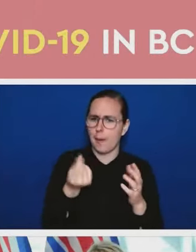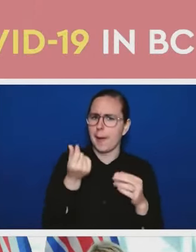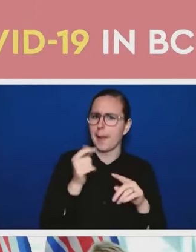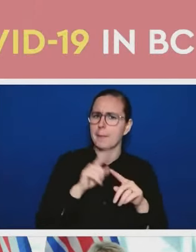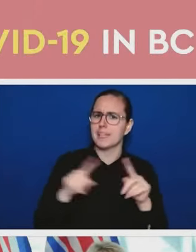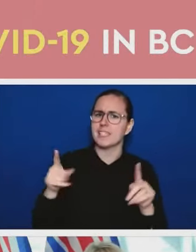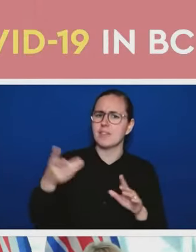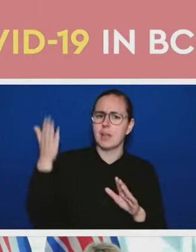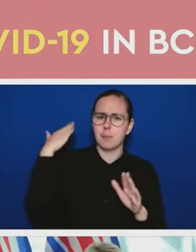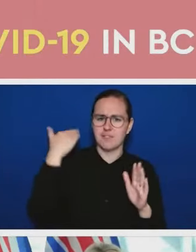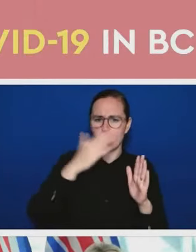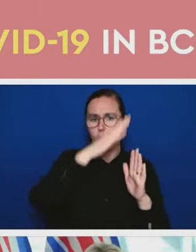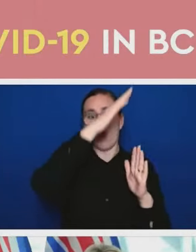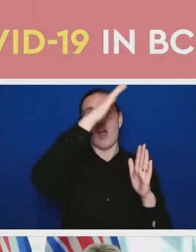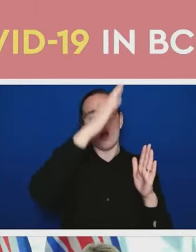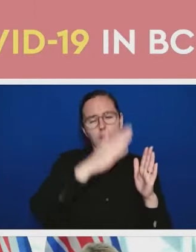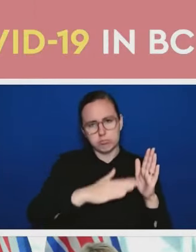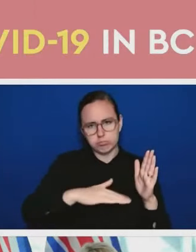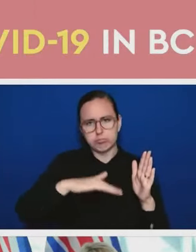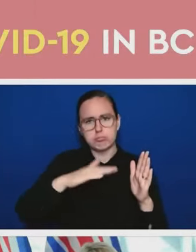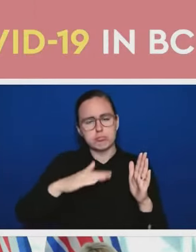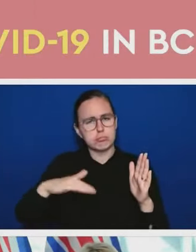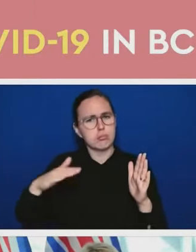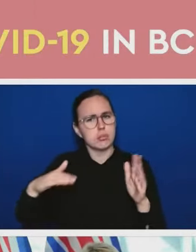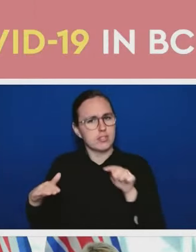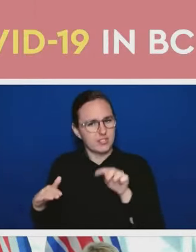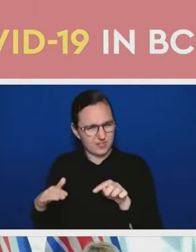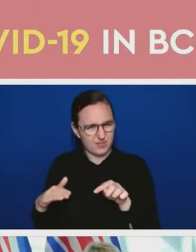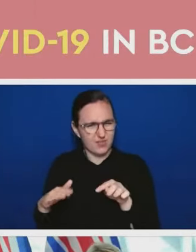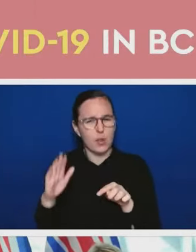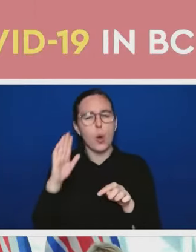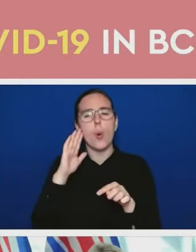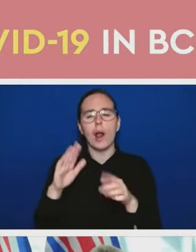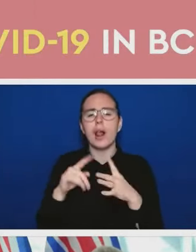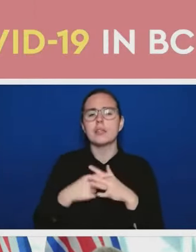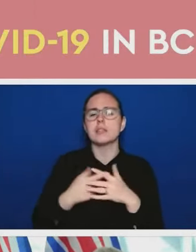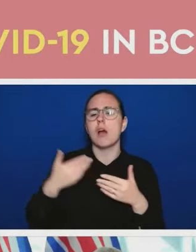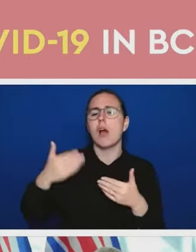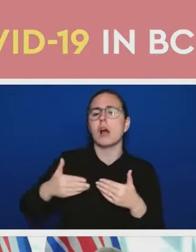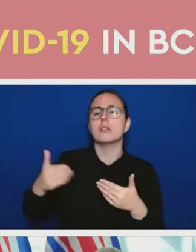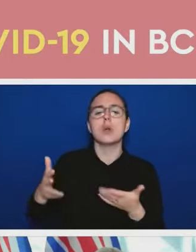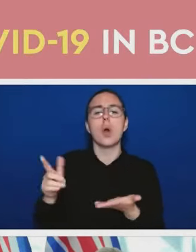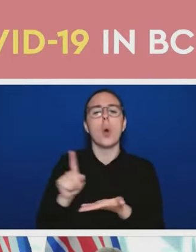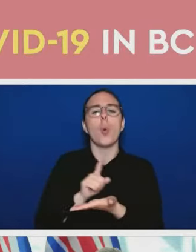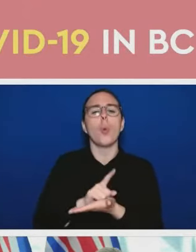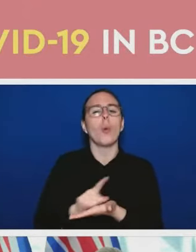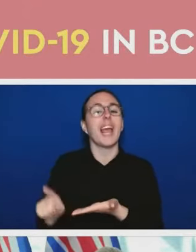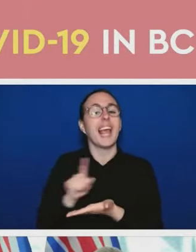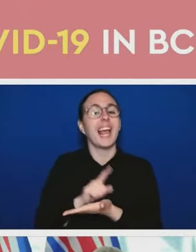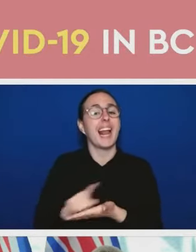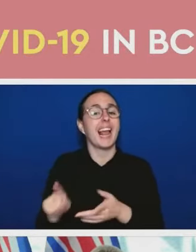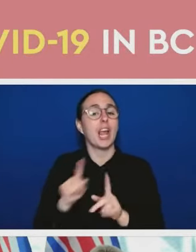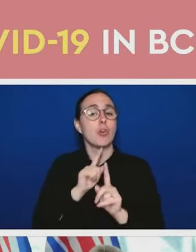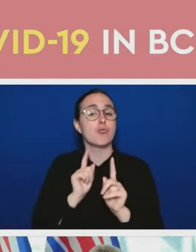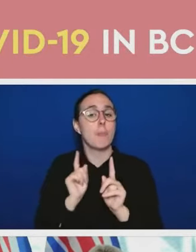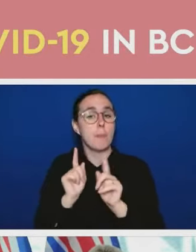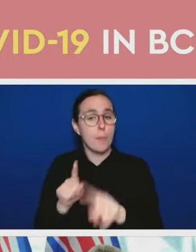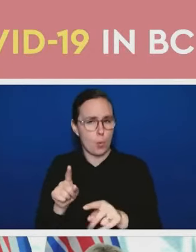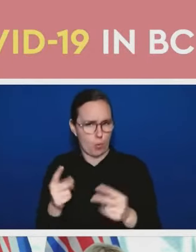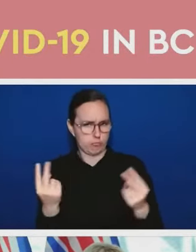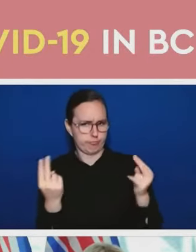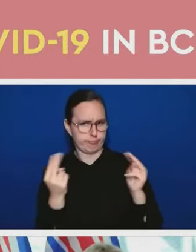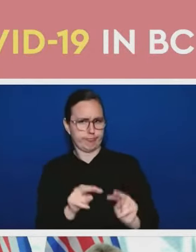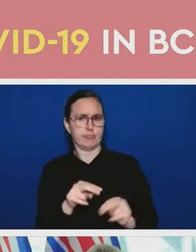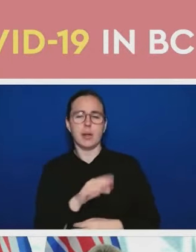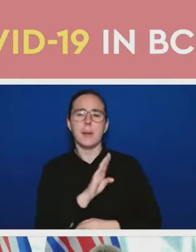more interactive weekly report that will be on the BC CDC dashboard that will allow you to see the trends over time as